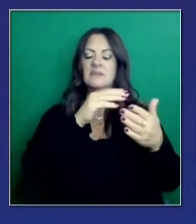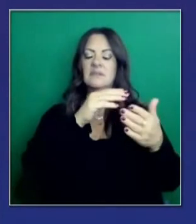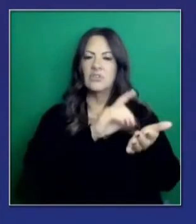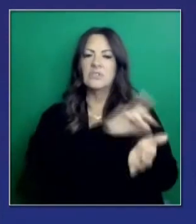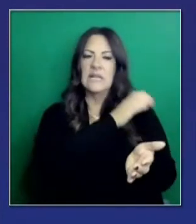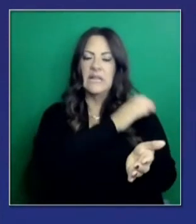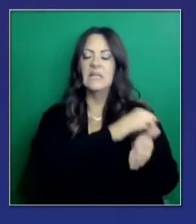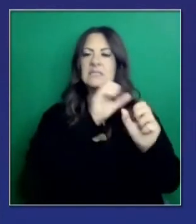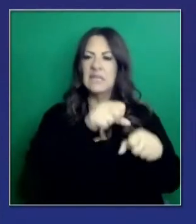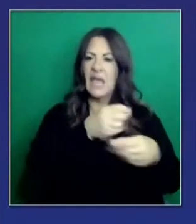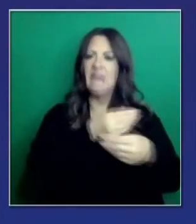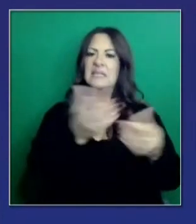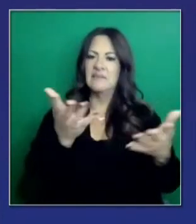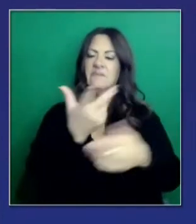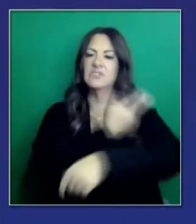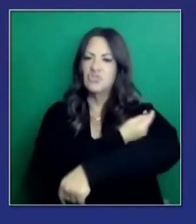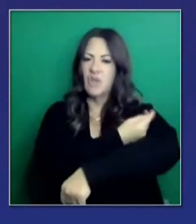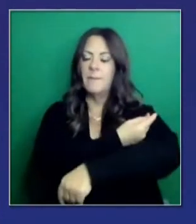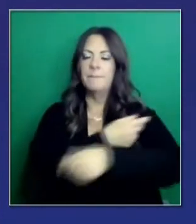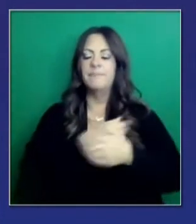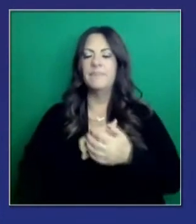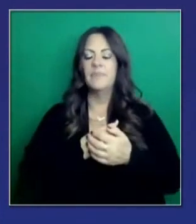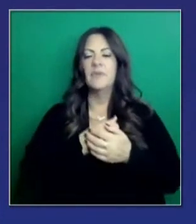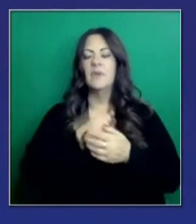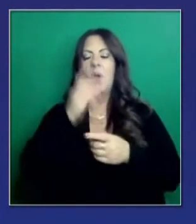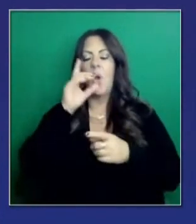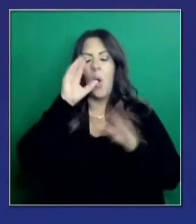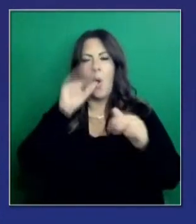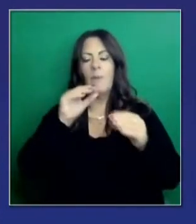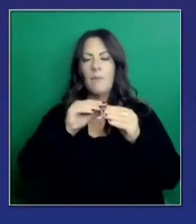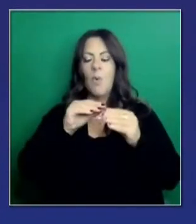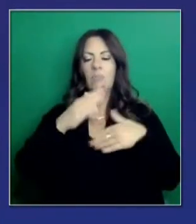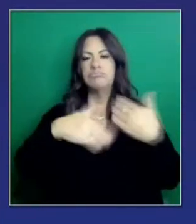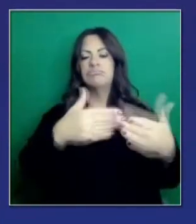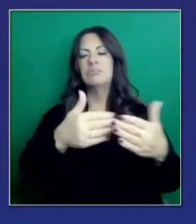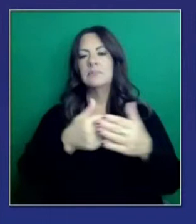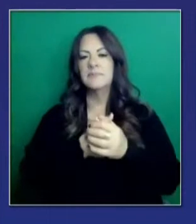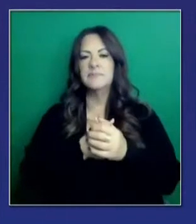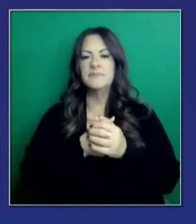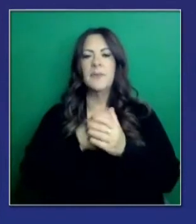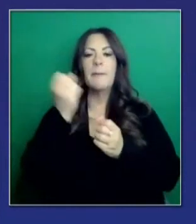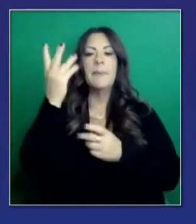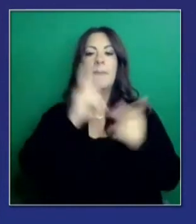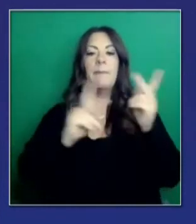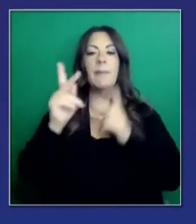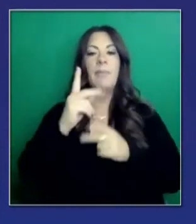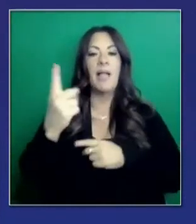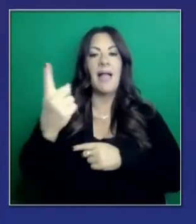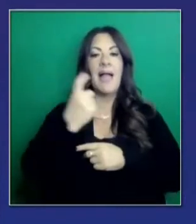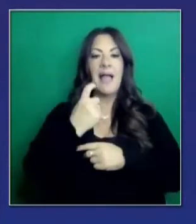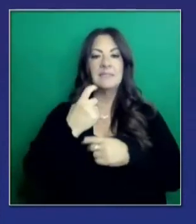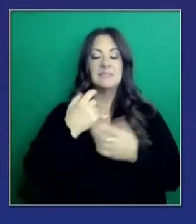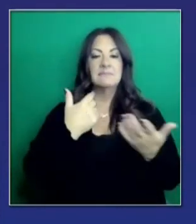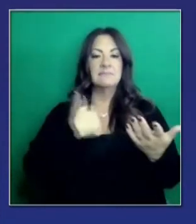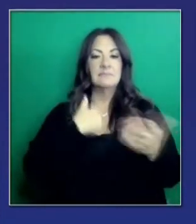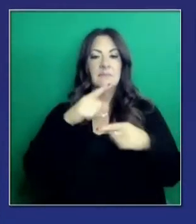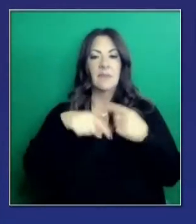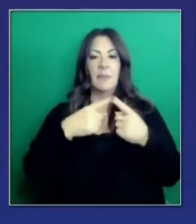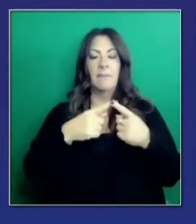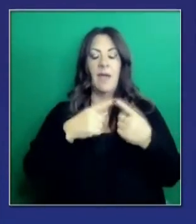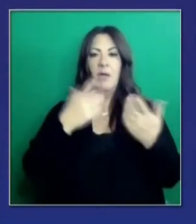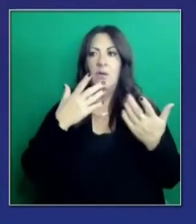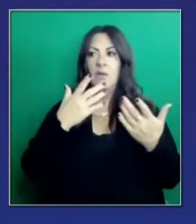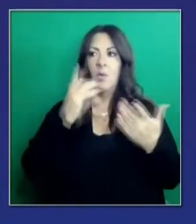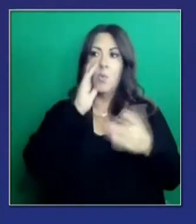in a very short period of time. By the way, people have asked, where are you in relationship to President Biden's goal of 100 million vaccines in 100 days?